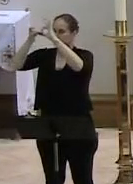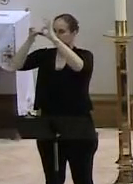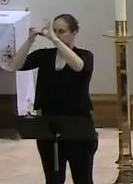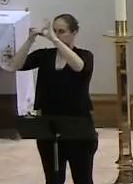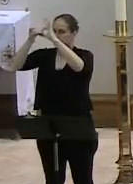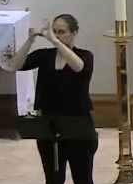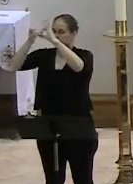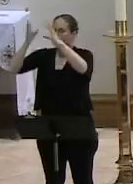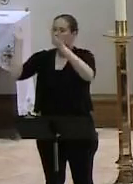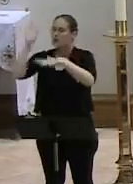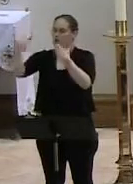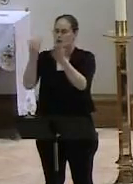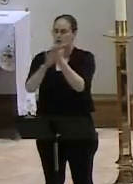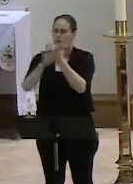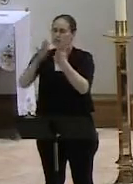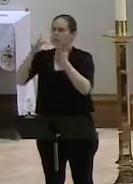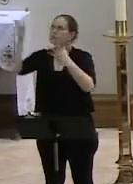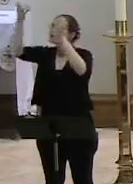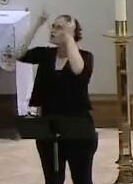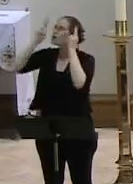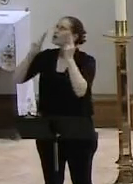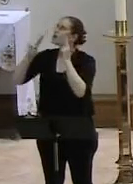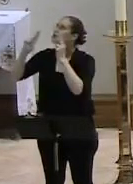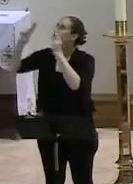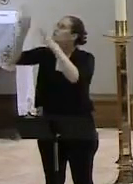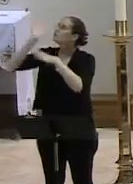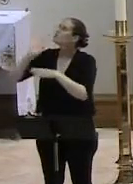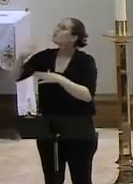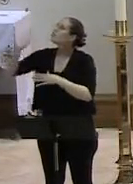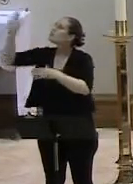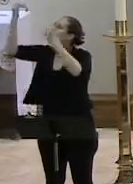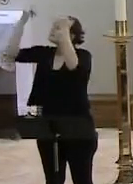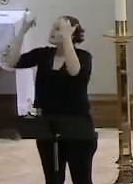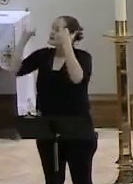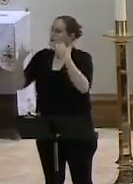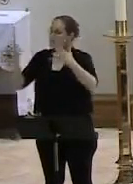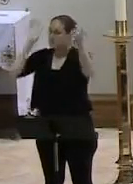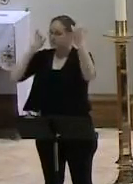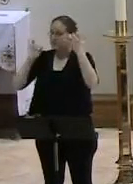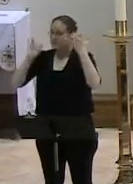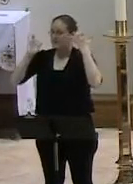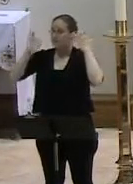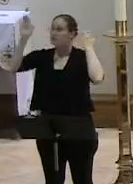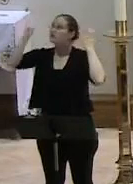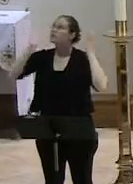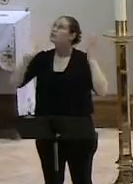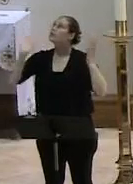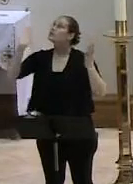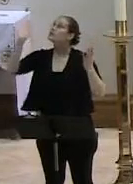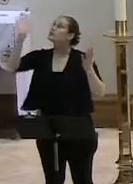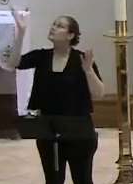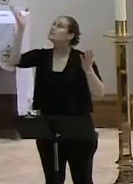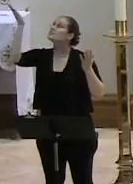Spirit, all glory and honor is yours forever and ever.